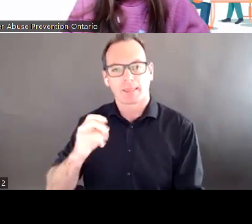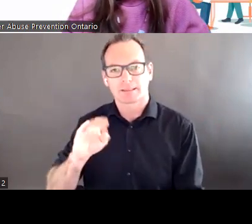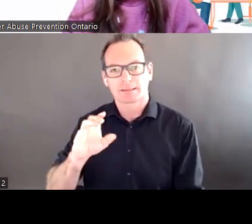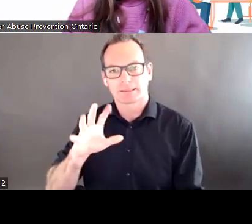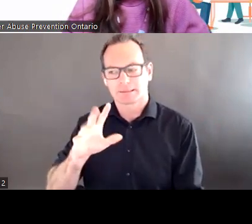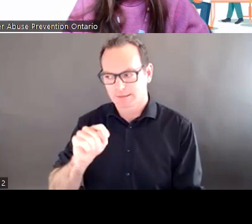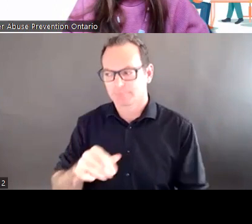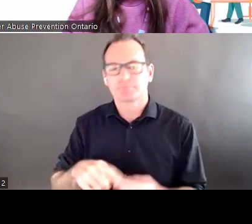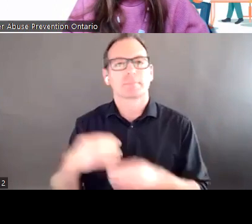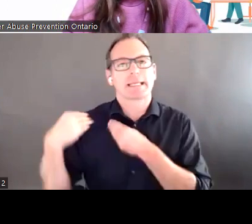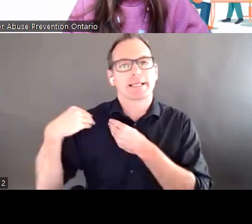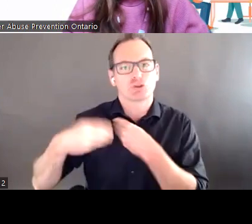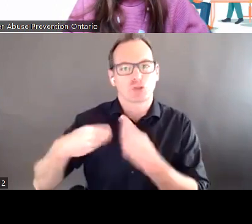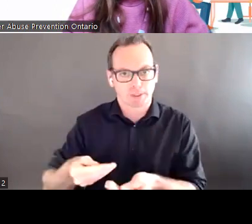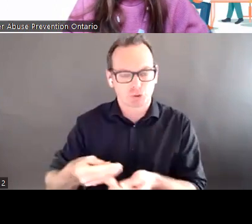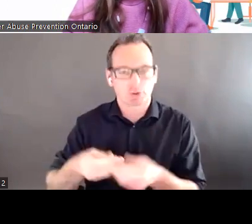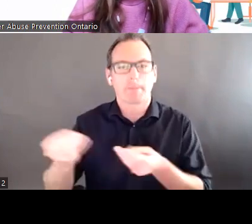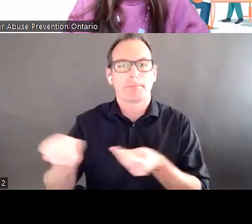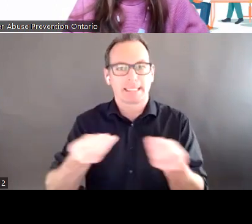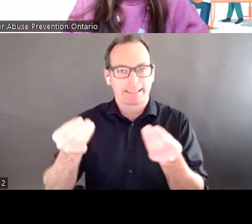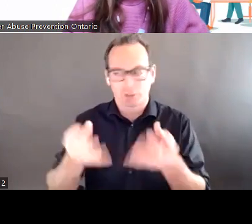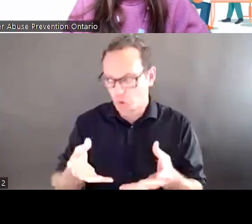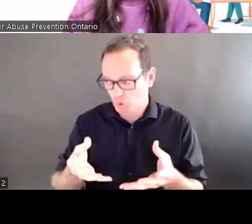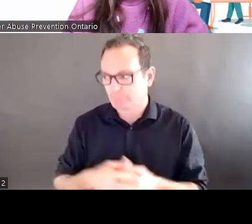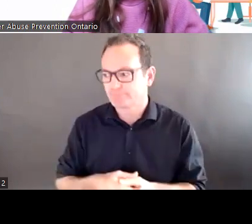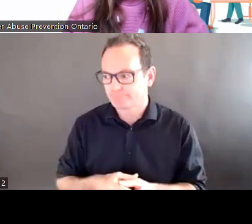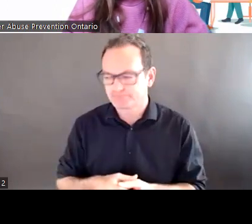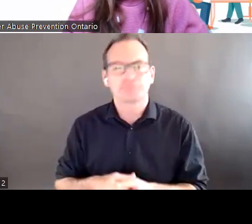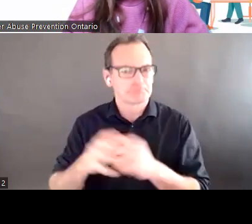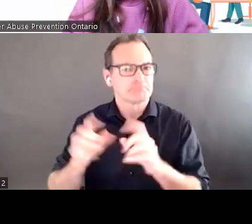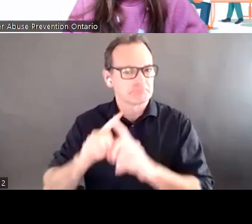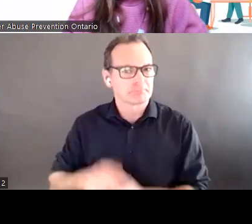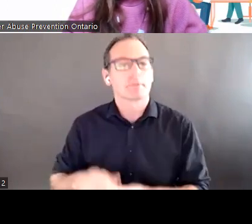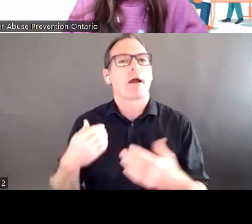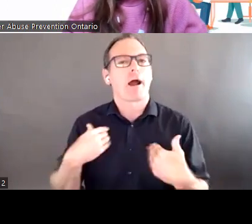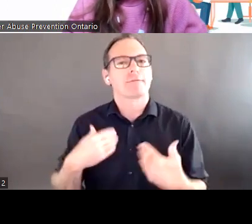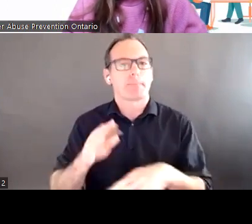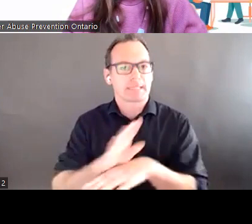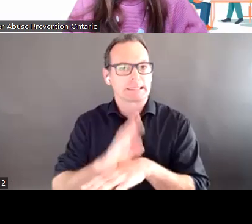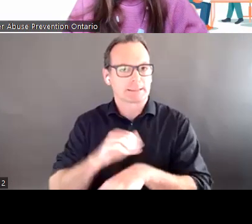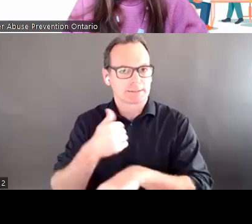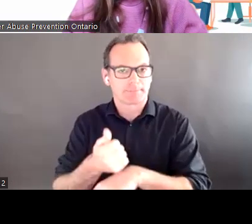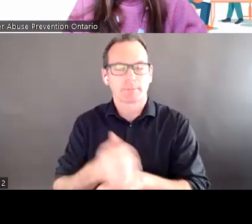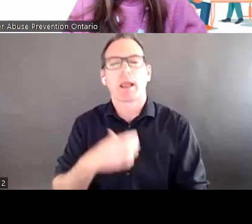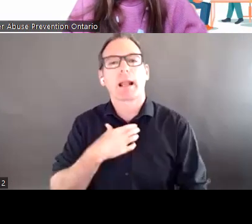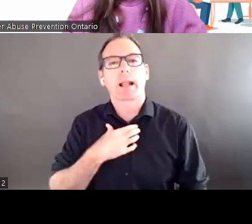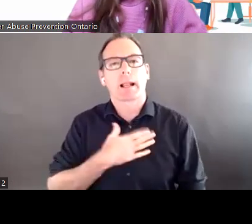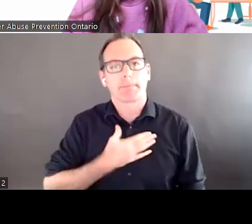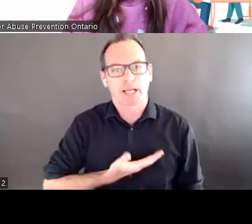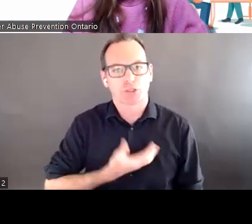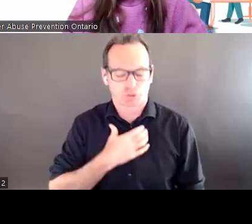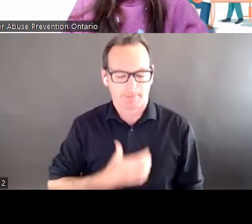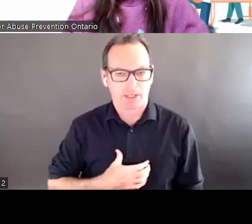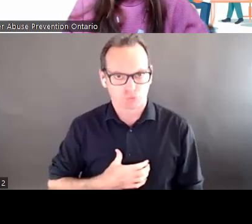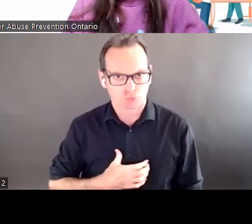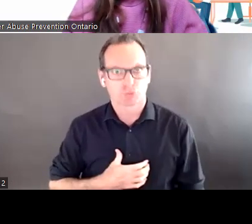healthcare ethicist, and has a business called Compassionate Consultant. So she's going to share her expertise with